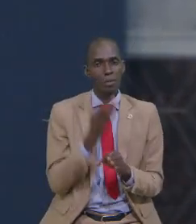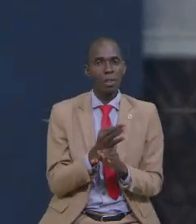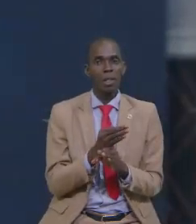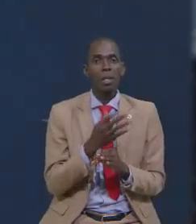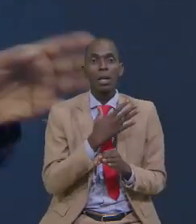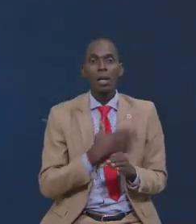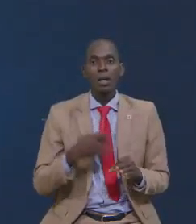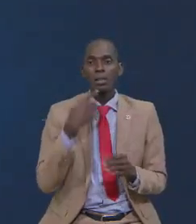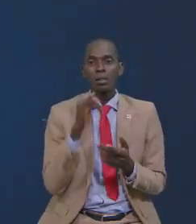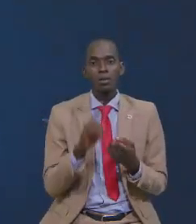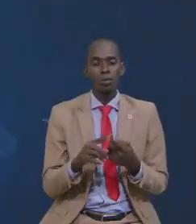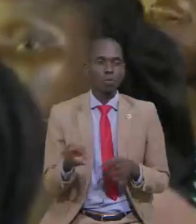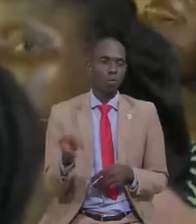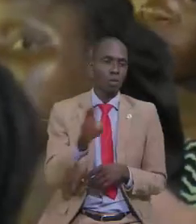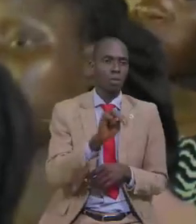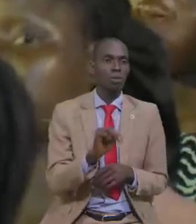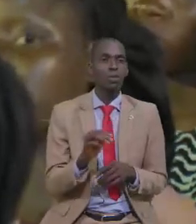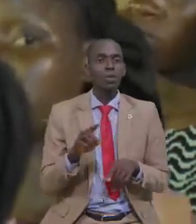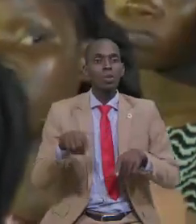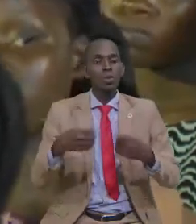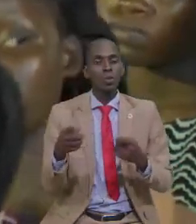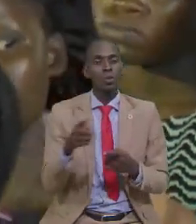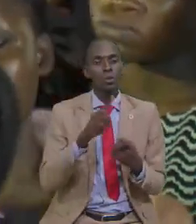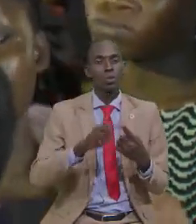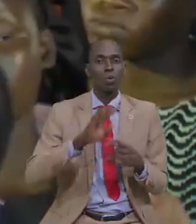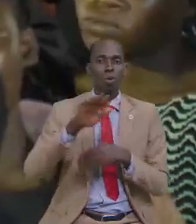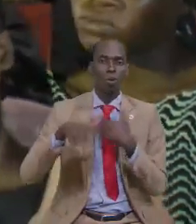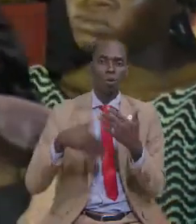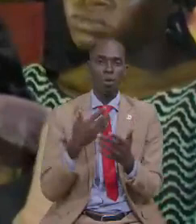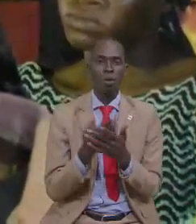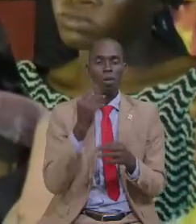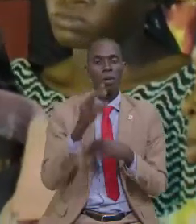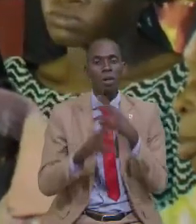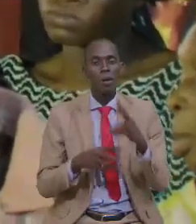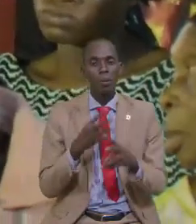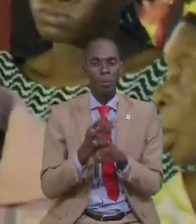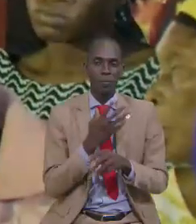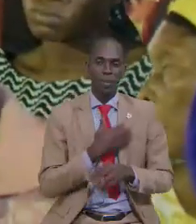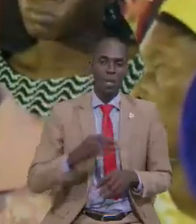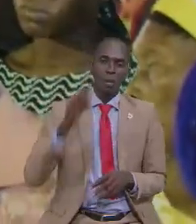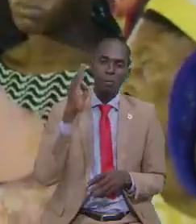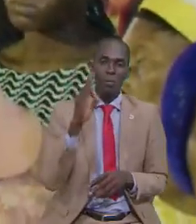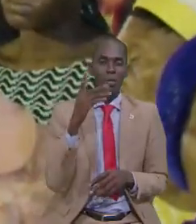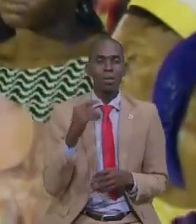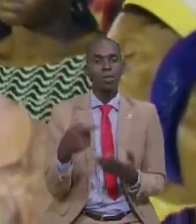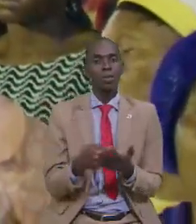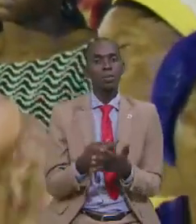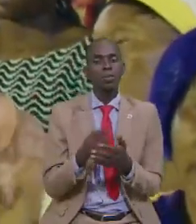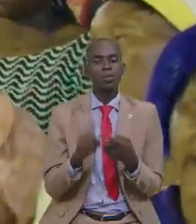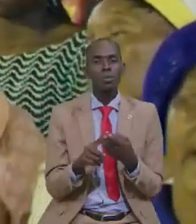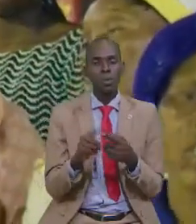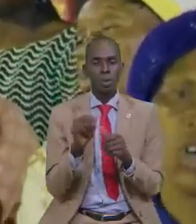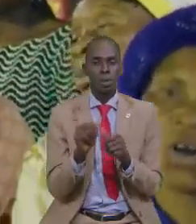said unto them, go ye into all the world and preach the gospel to